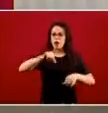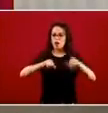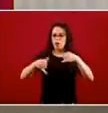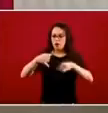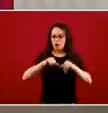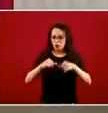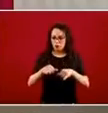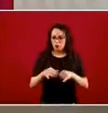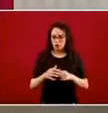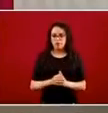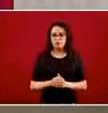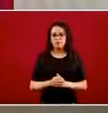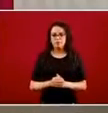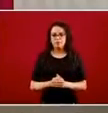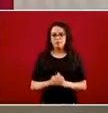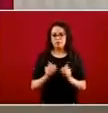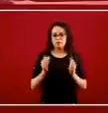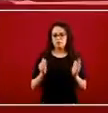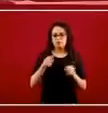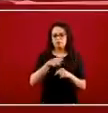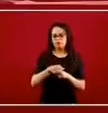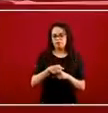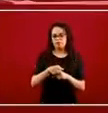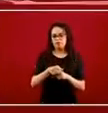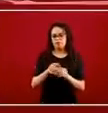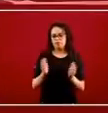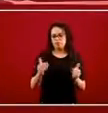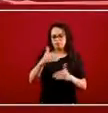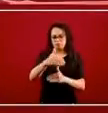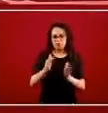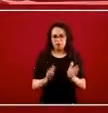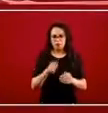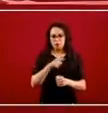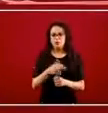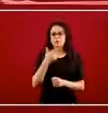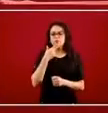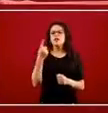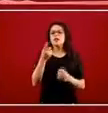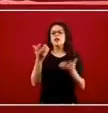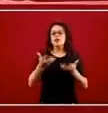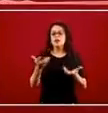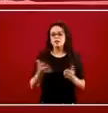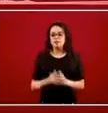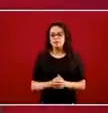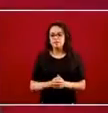implement, is a test carried out in a laboratory,